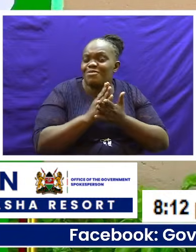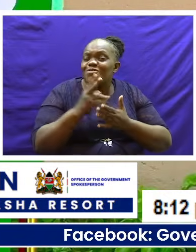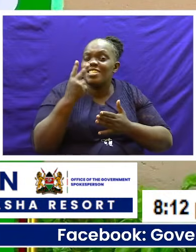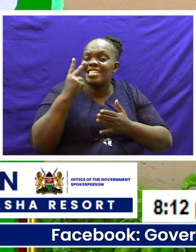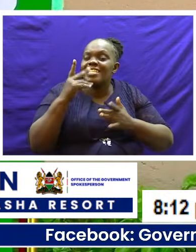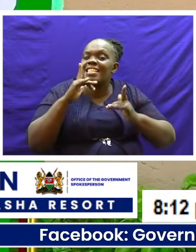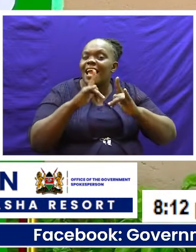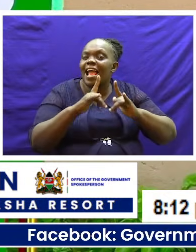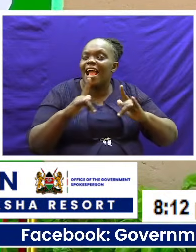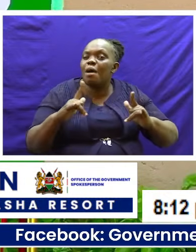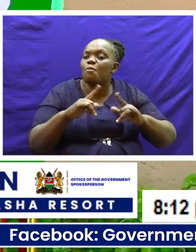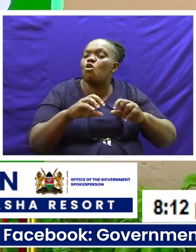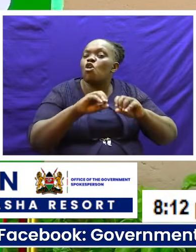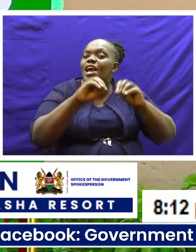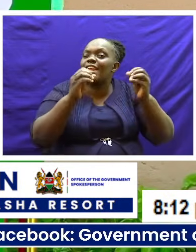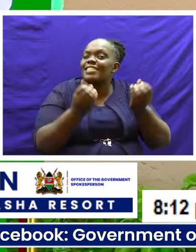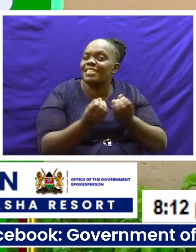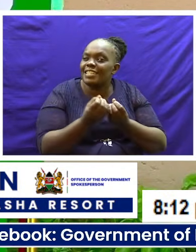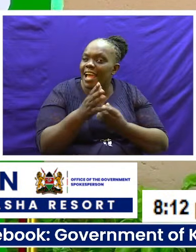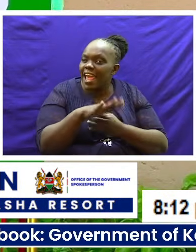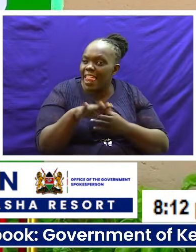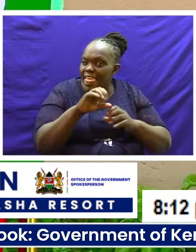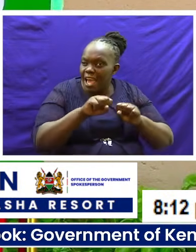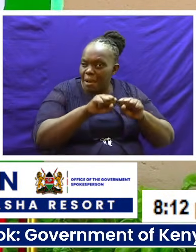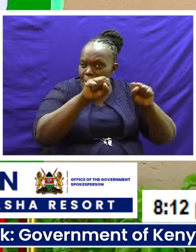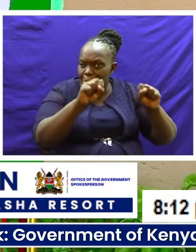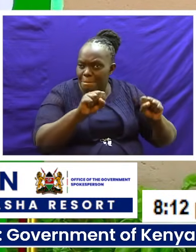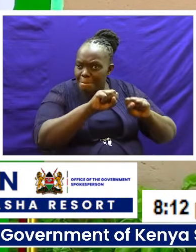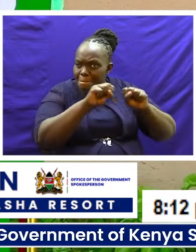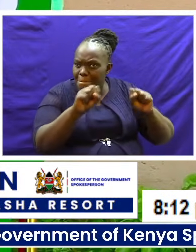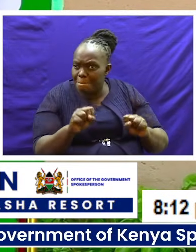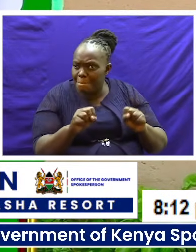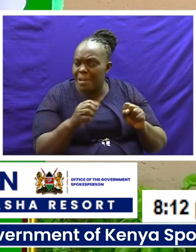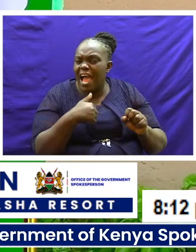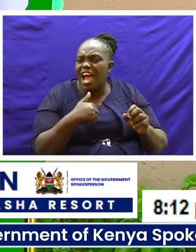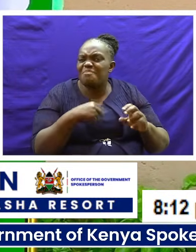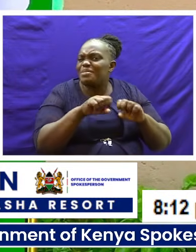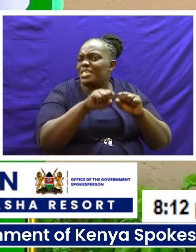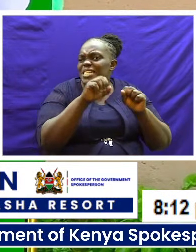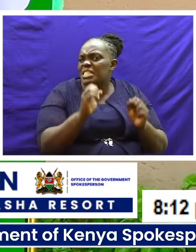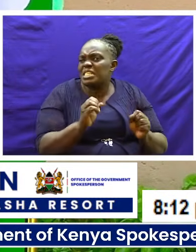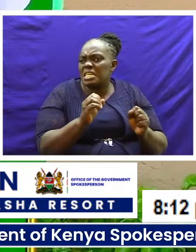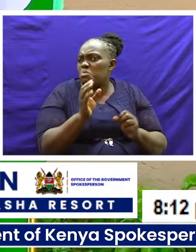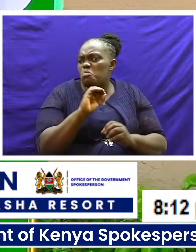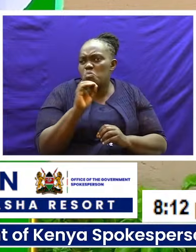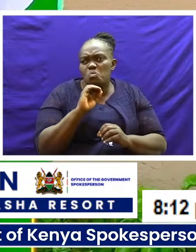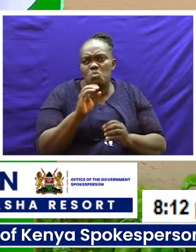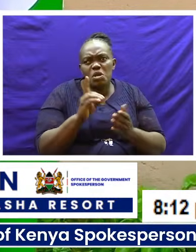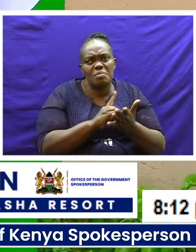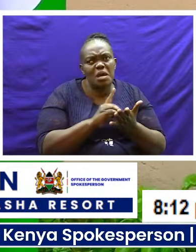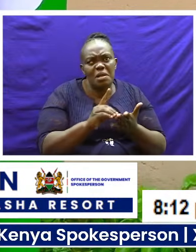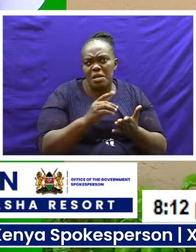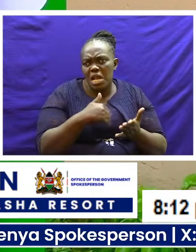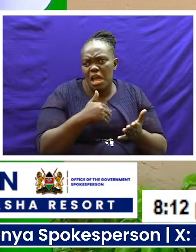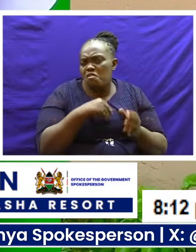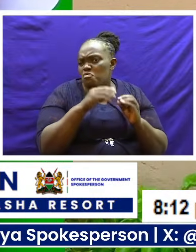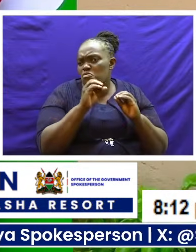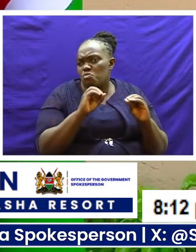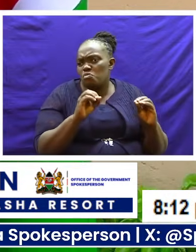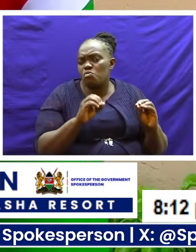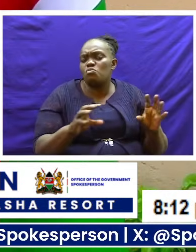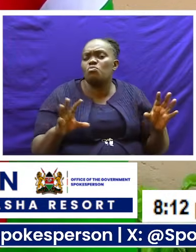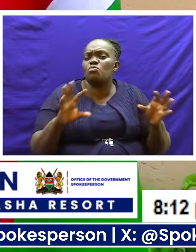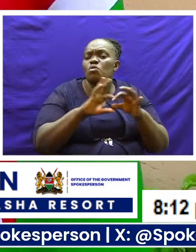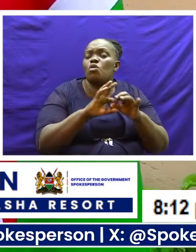the organization on matters of strategy. We didn't have a strategy department. So I combined that